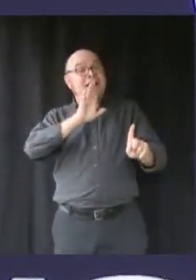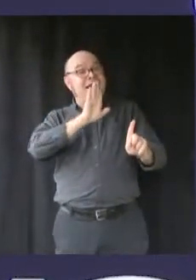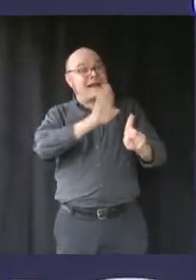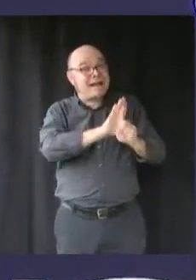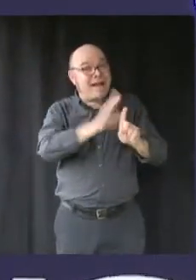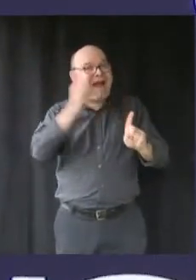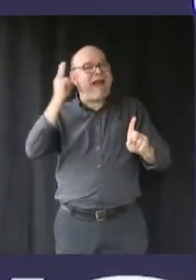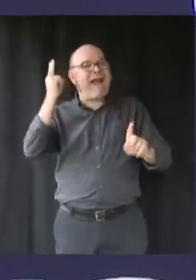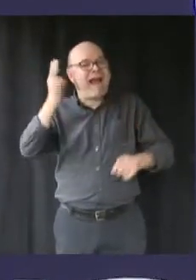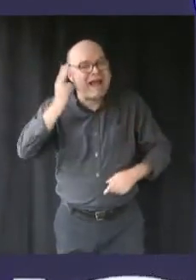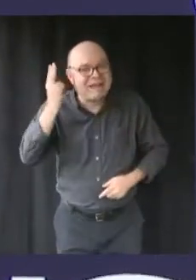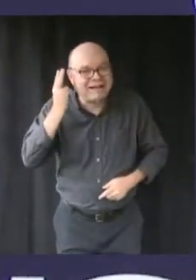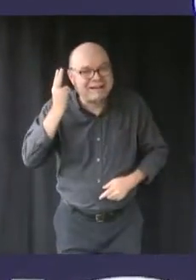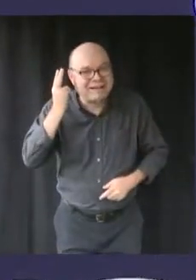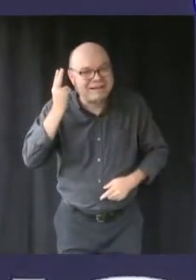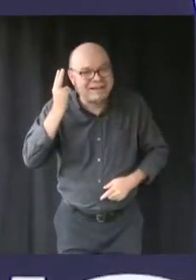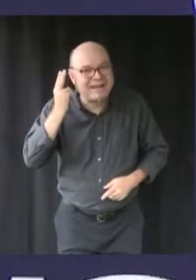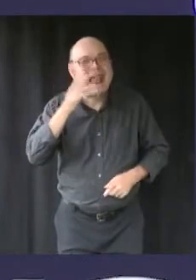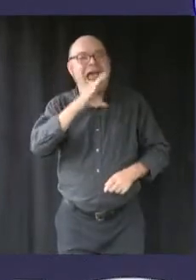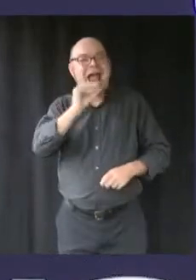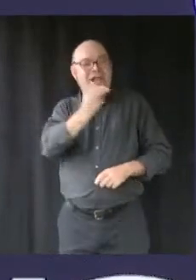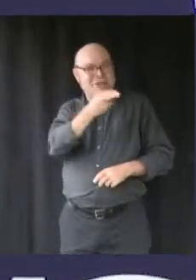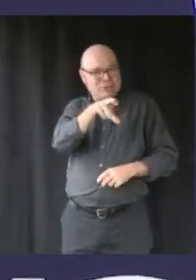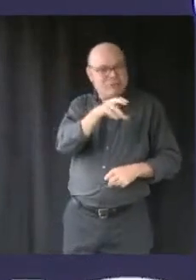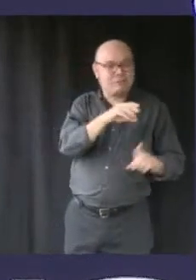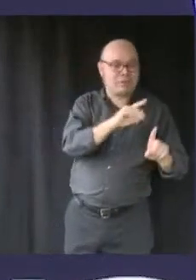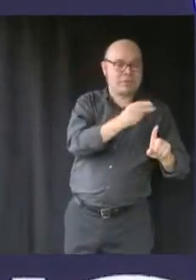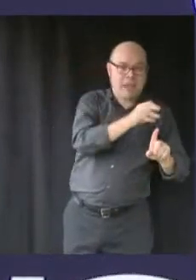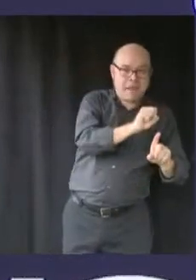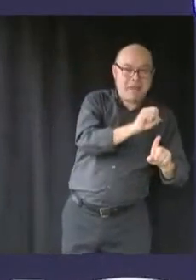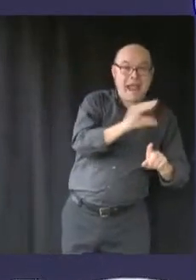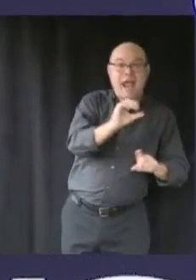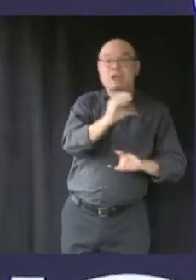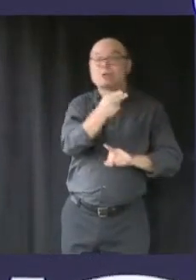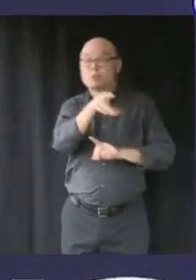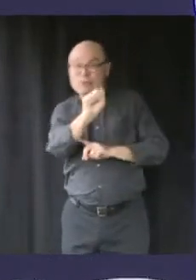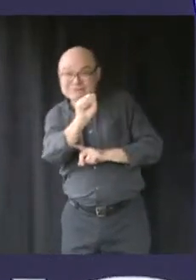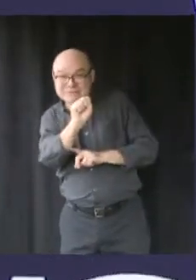Dodd family, all of you, who are quite remarkable.